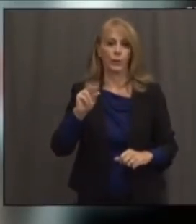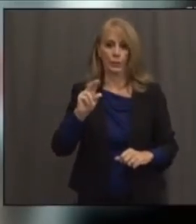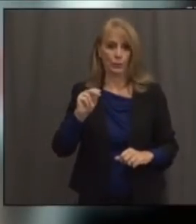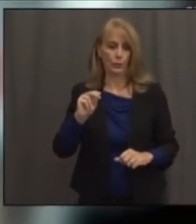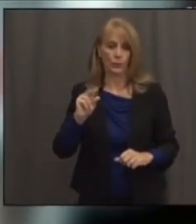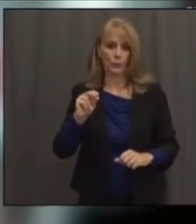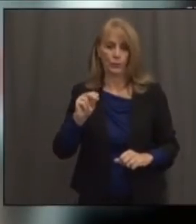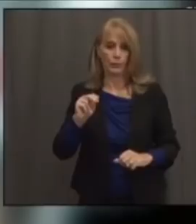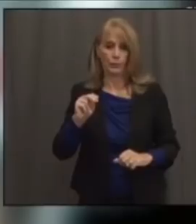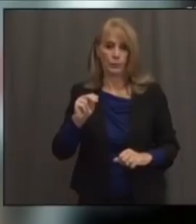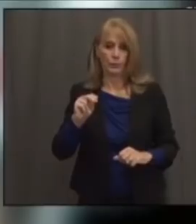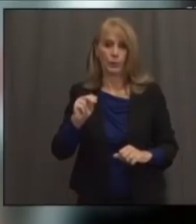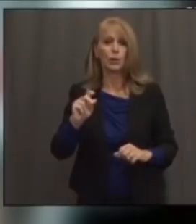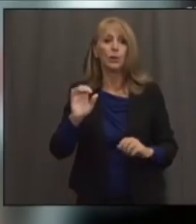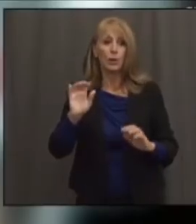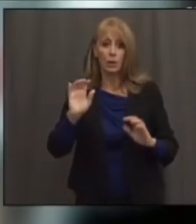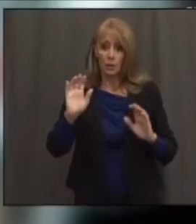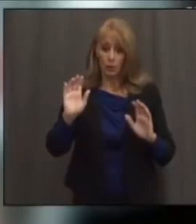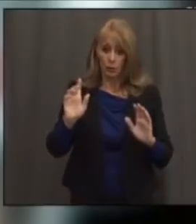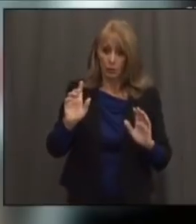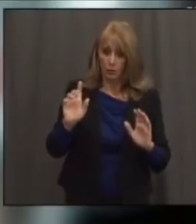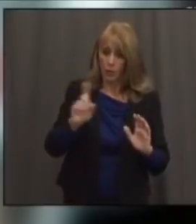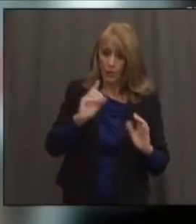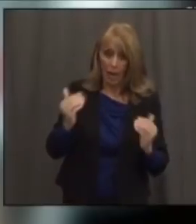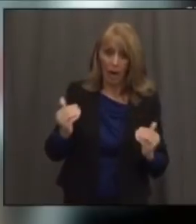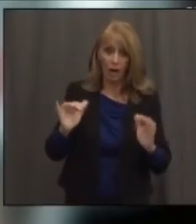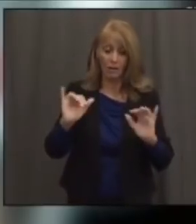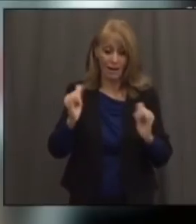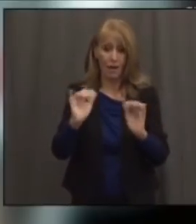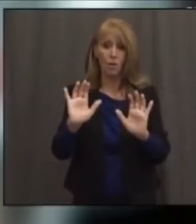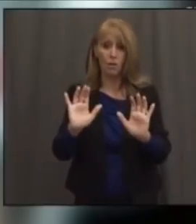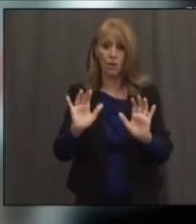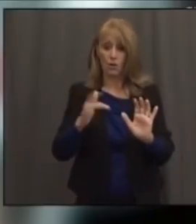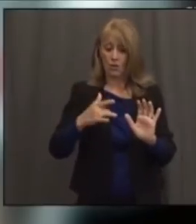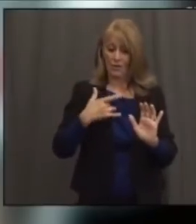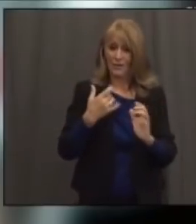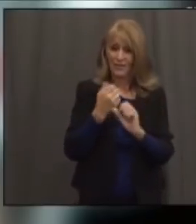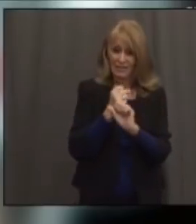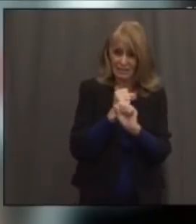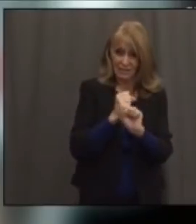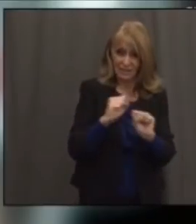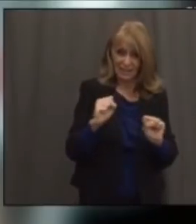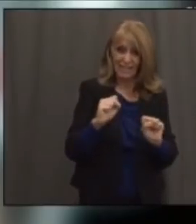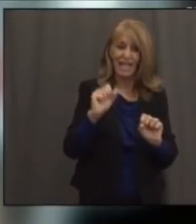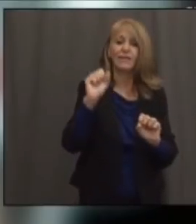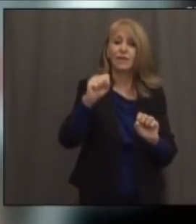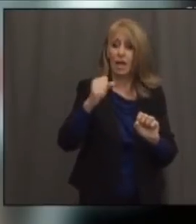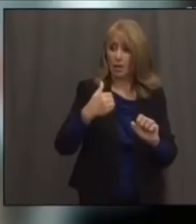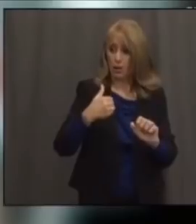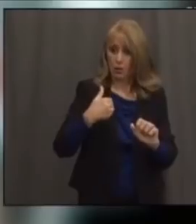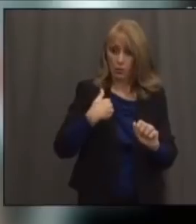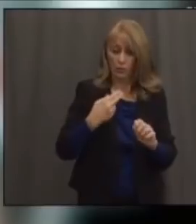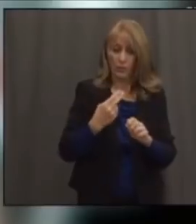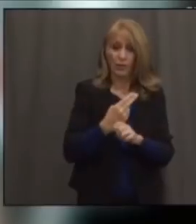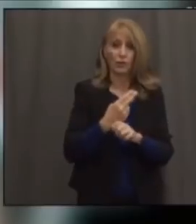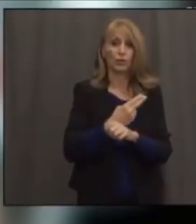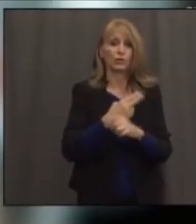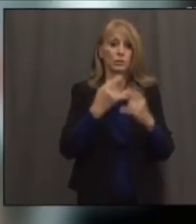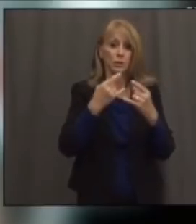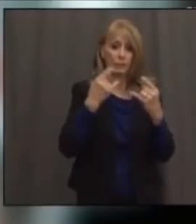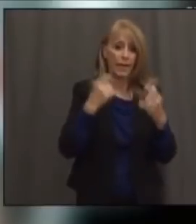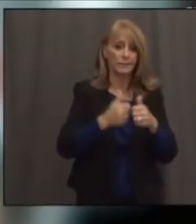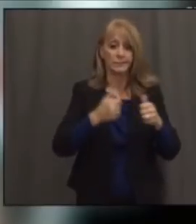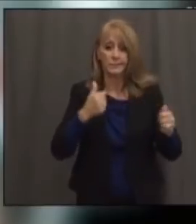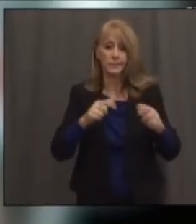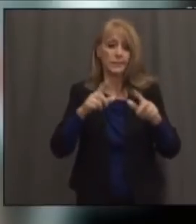that we're in as good of a place as we can be given all the circumstances. We've made as good of use of tools that are available to us, both in terms of getting